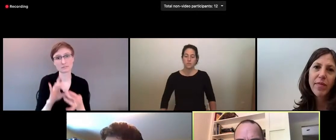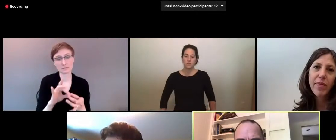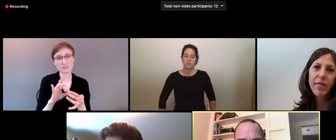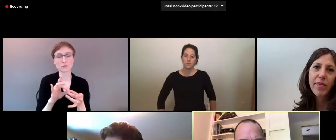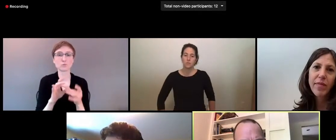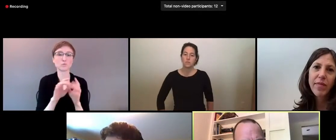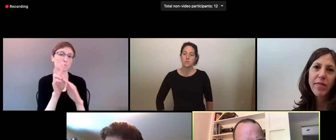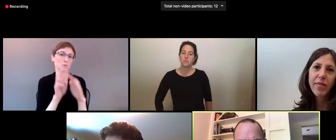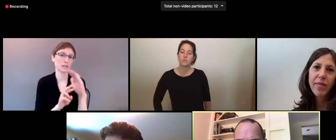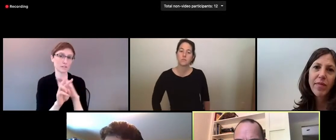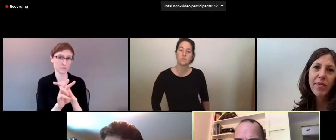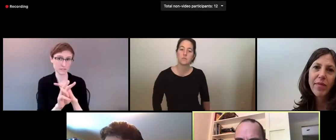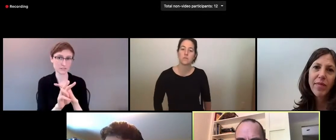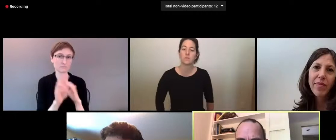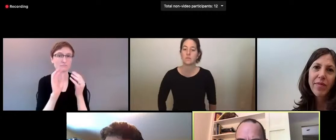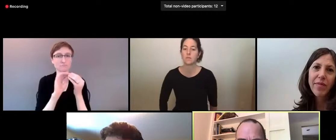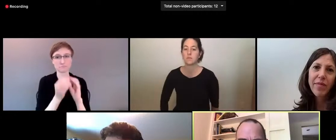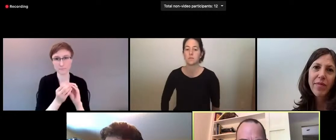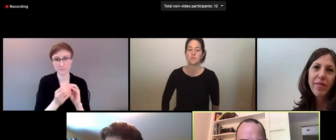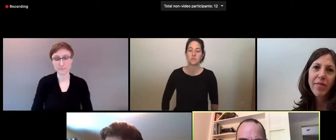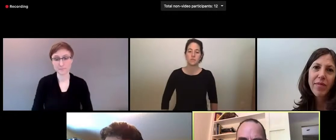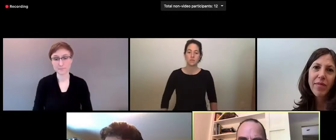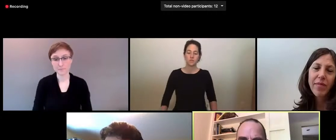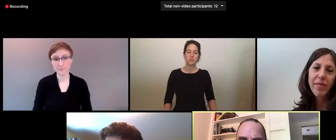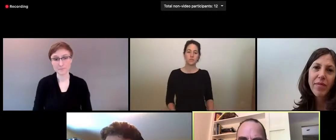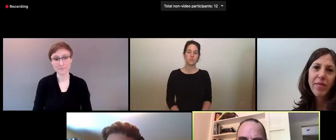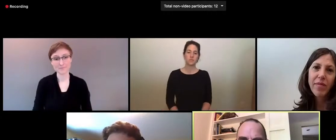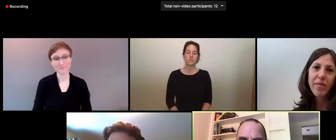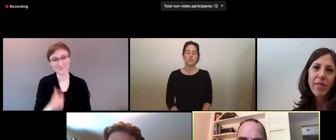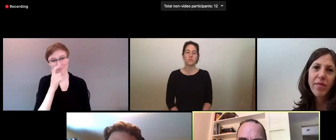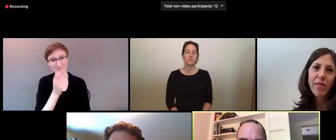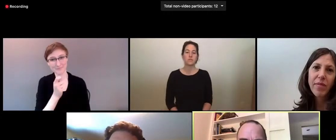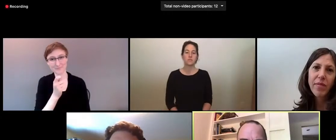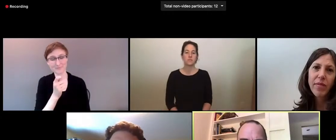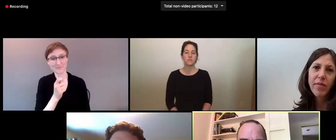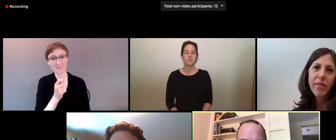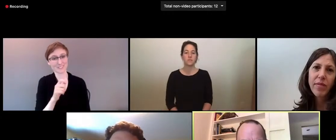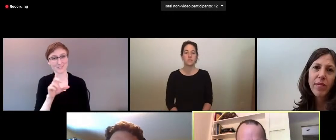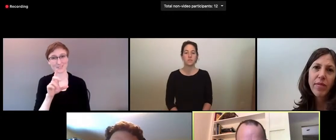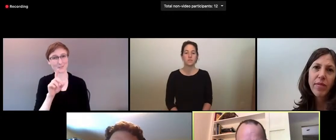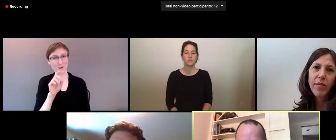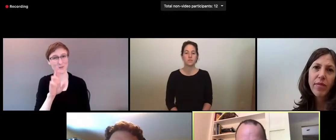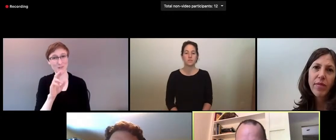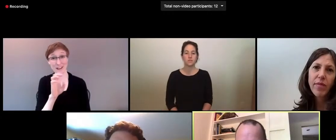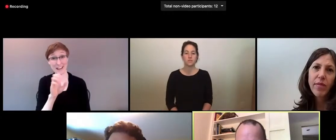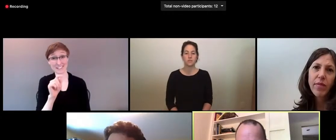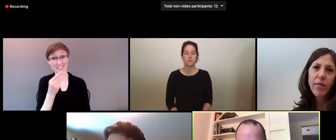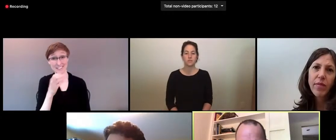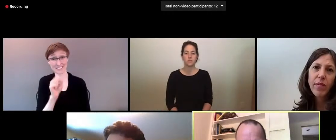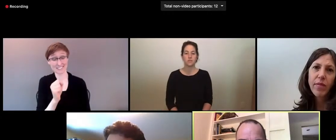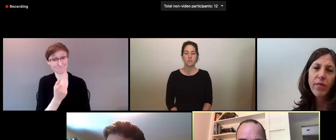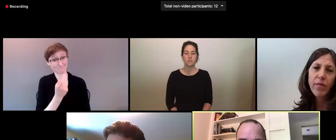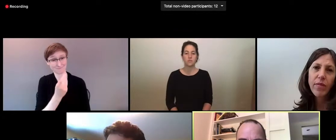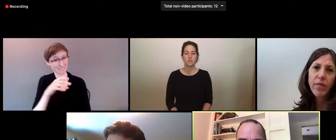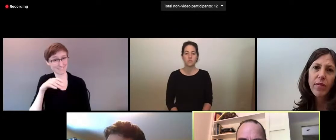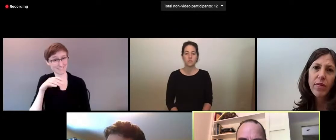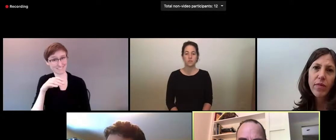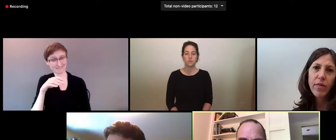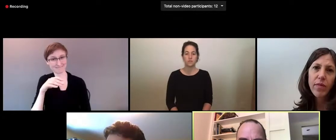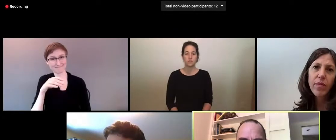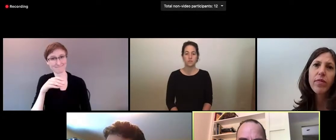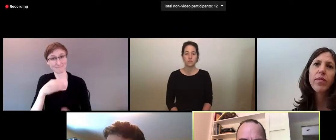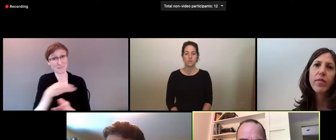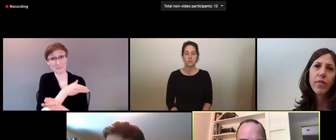It's interesting. Dr. Etchets and I didn't talk before what we're talking about, but today I'm going to talk a bit about long-term